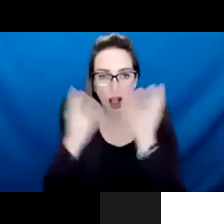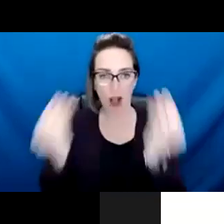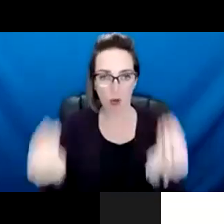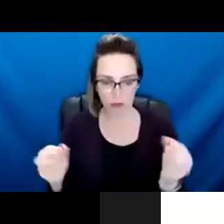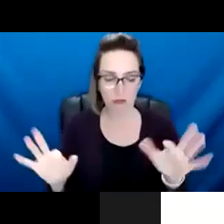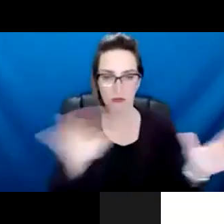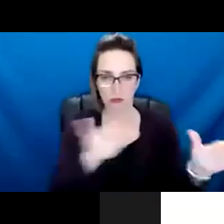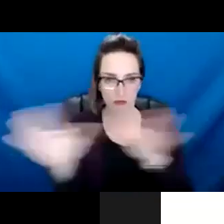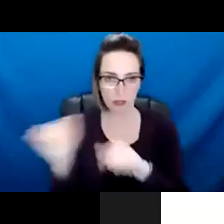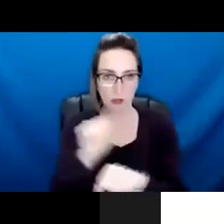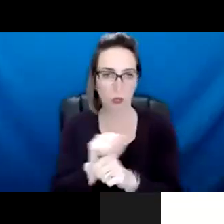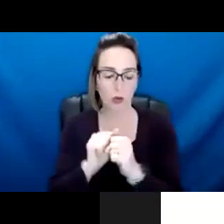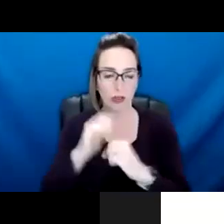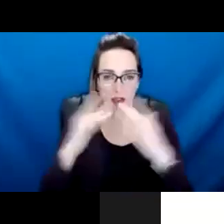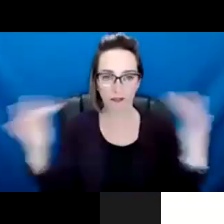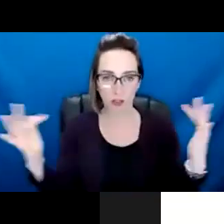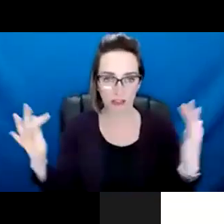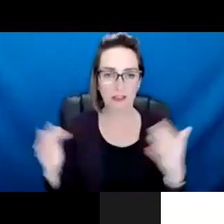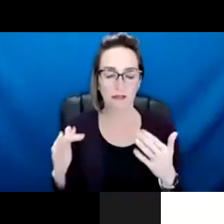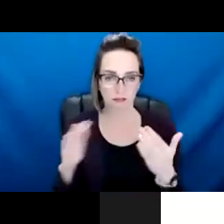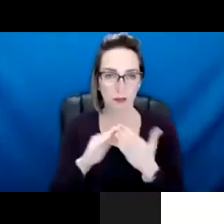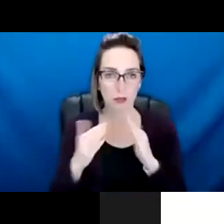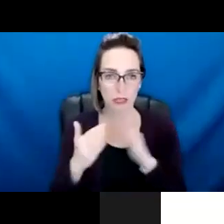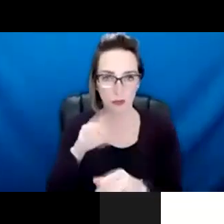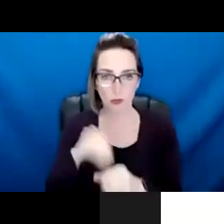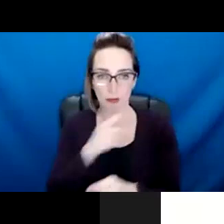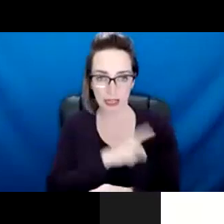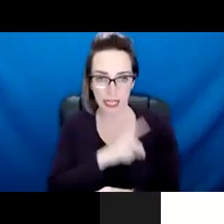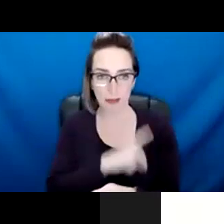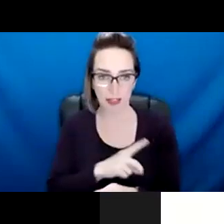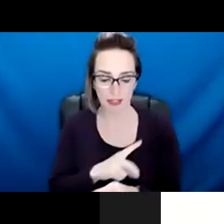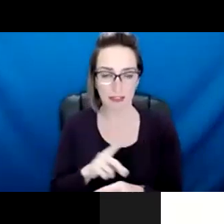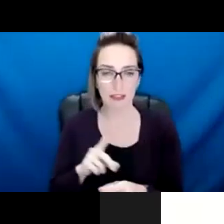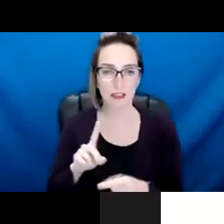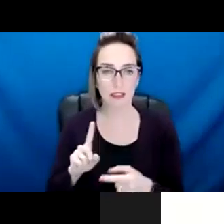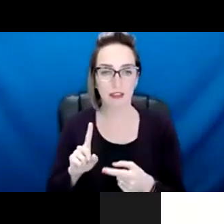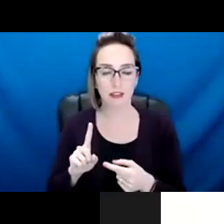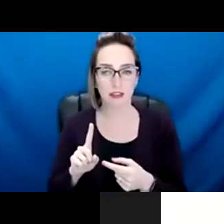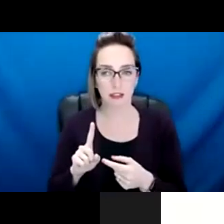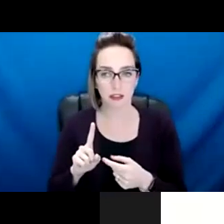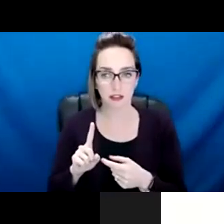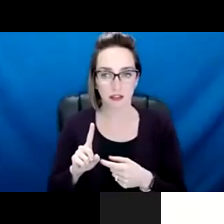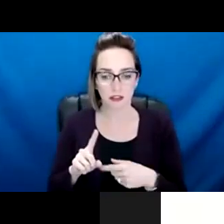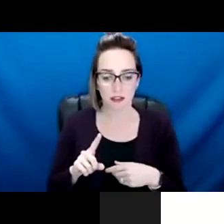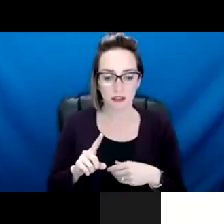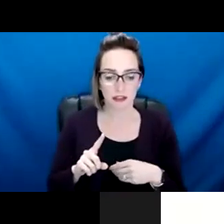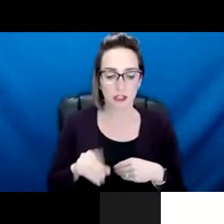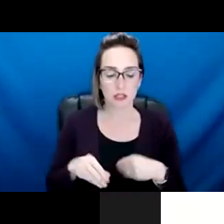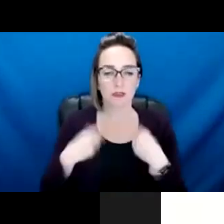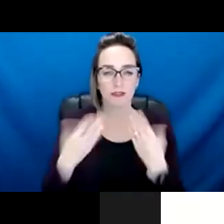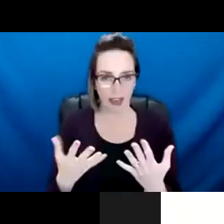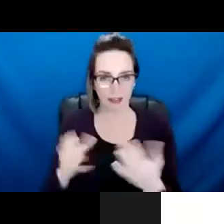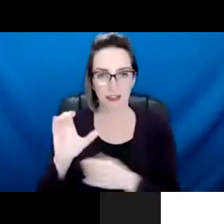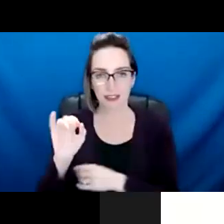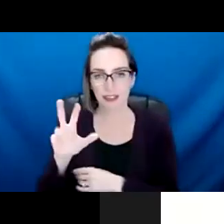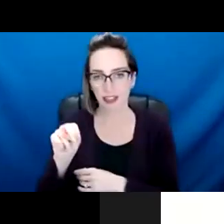uh, diverse communities throughout the city of Minneapolis, uh, to, to give that, uh, civilian perspective on, uh,